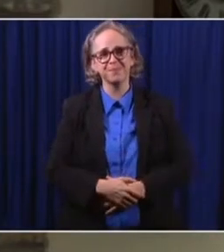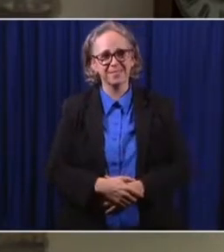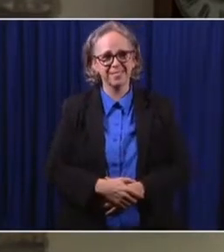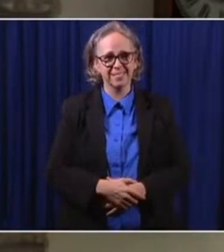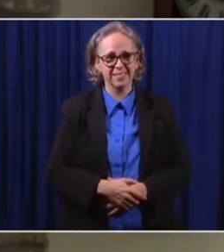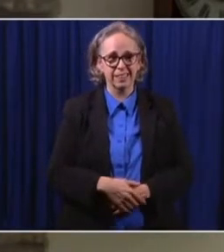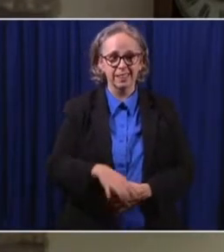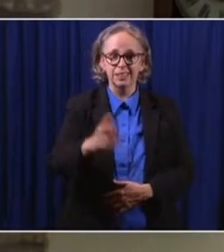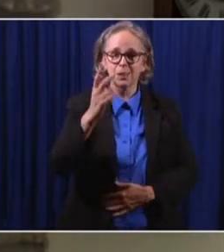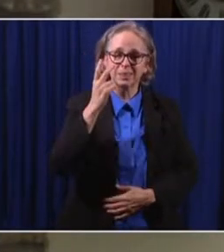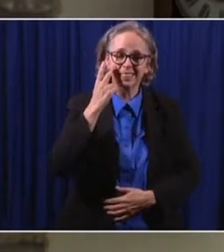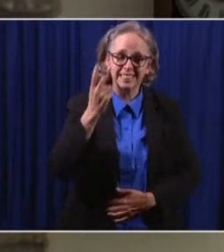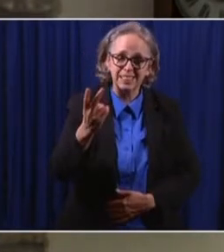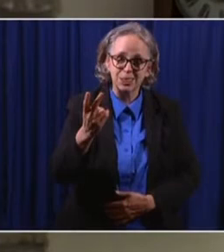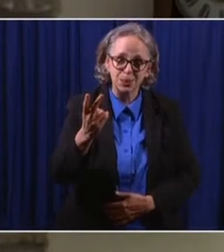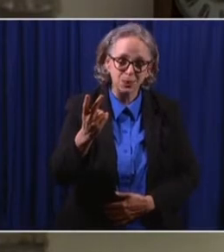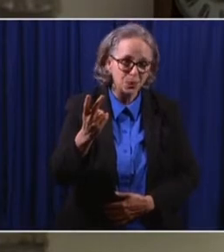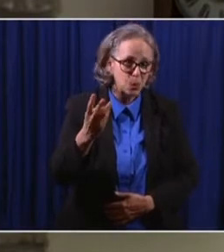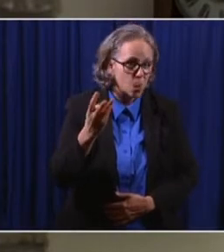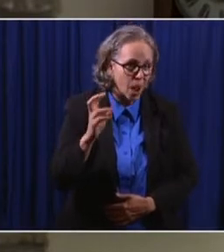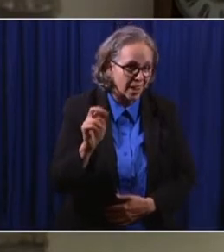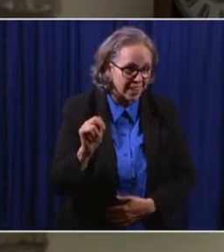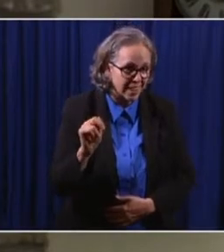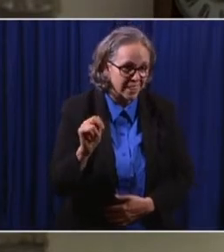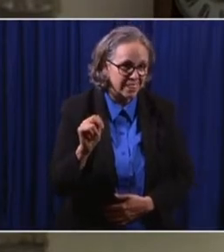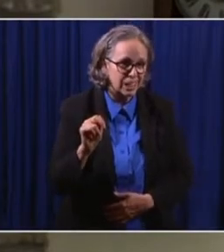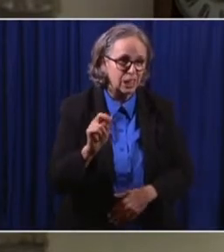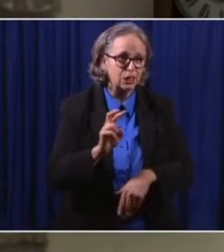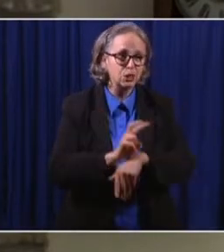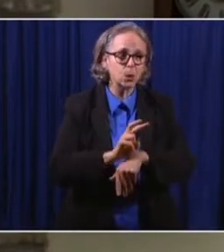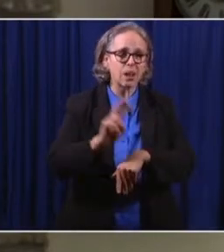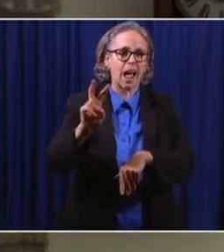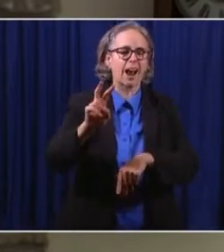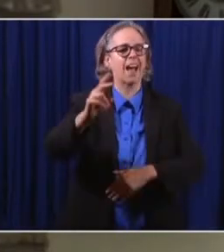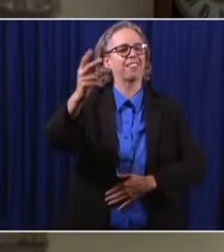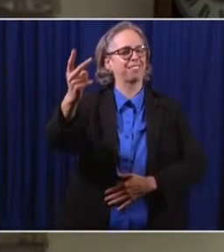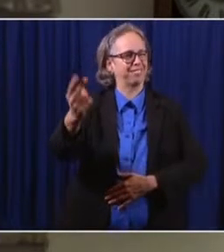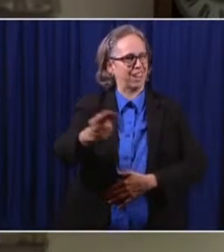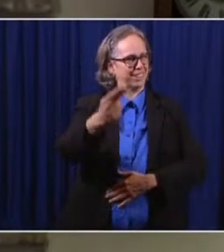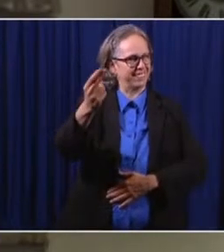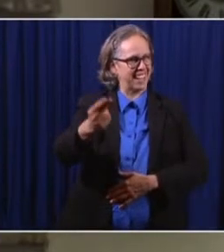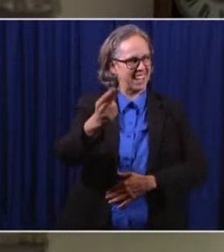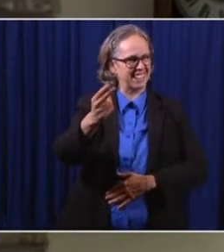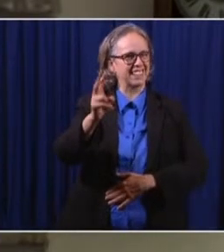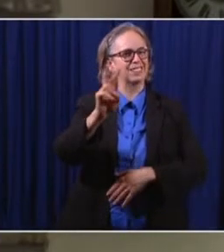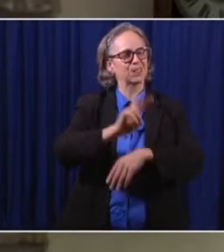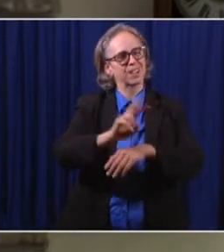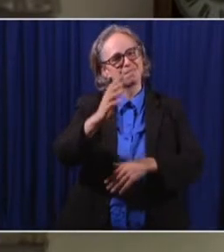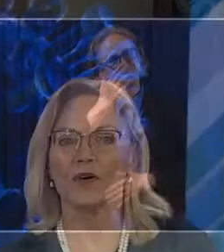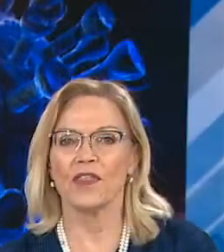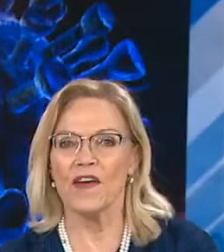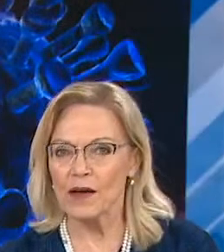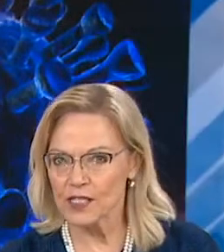see you all here 2 o'clock on Thursday. Thank you very much.